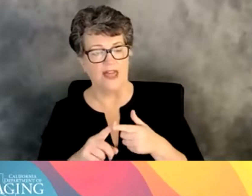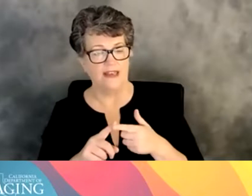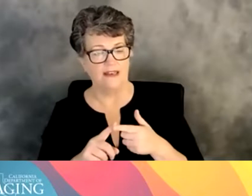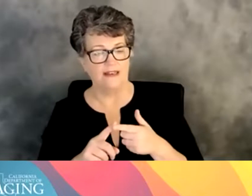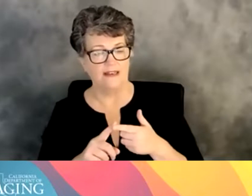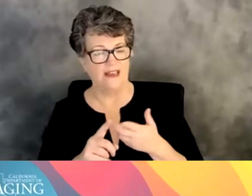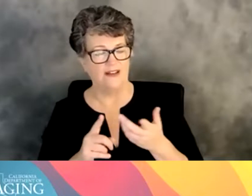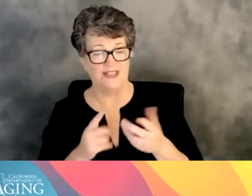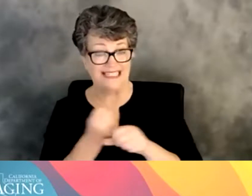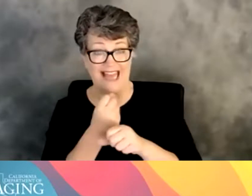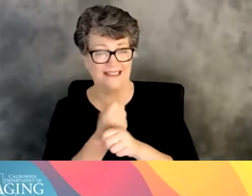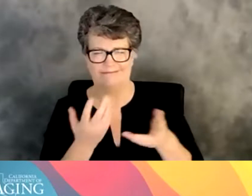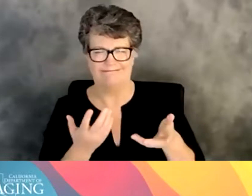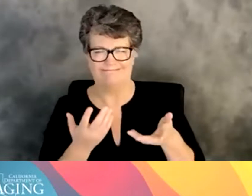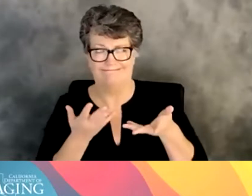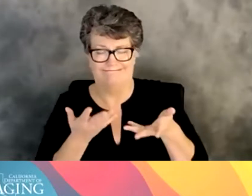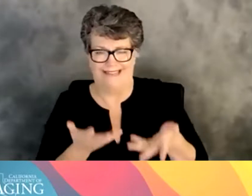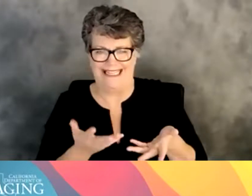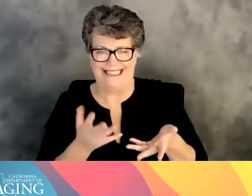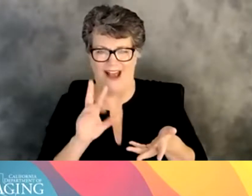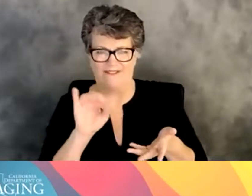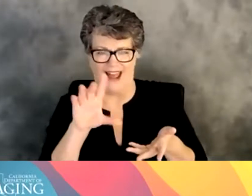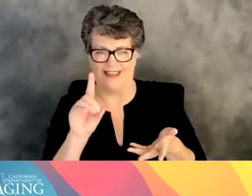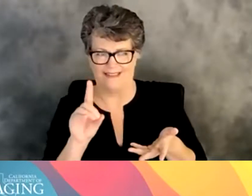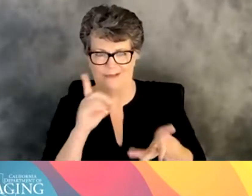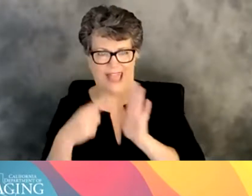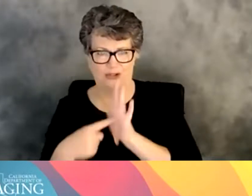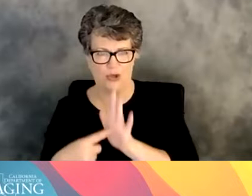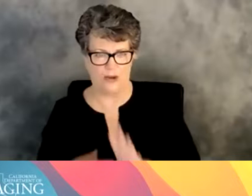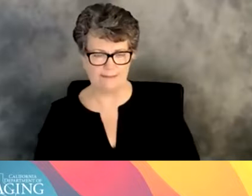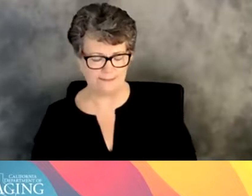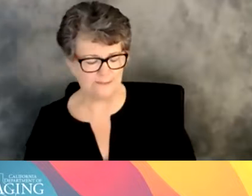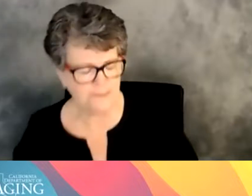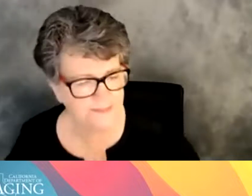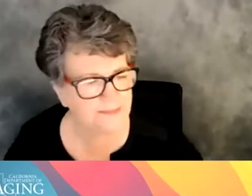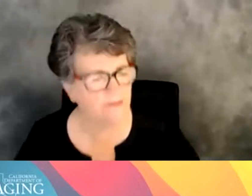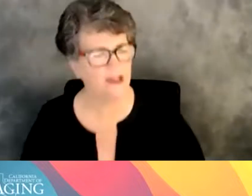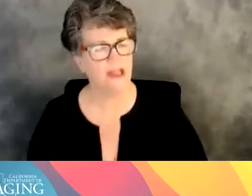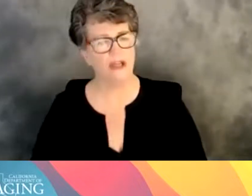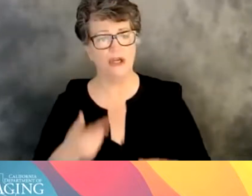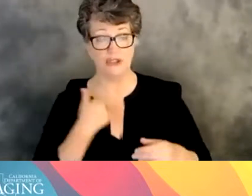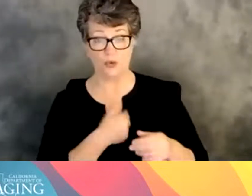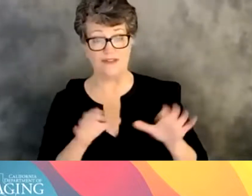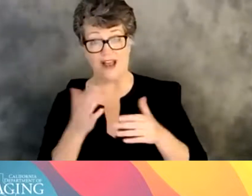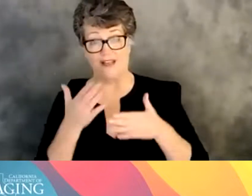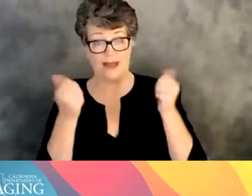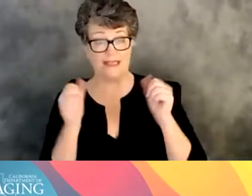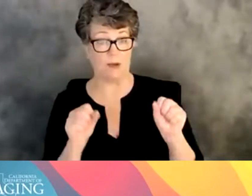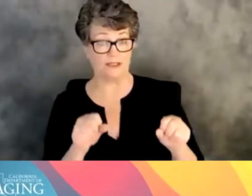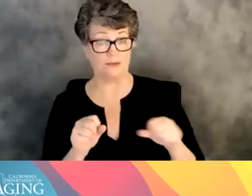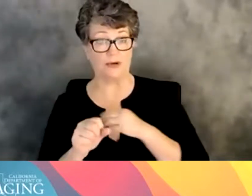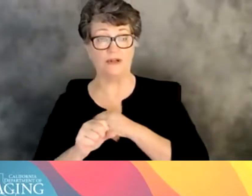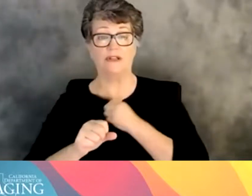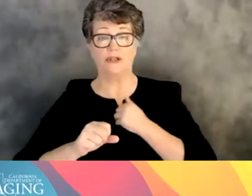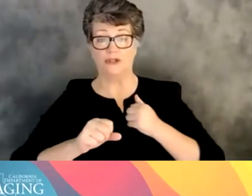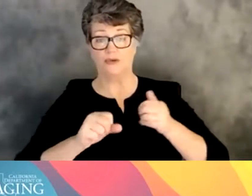there's just not statistically valid data that you can show. And so we've done the best that we can to maximize